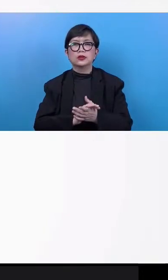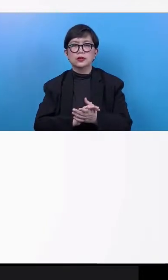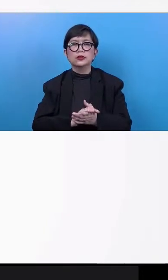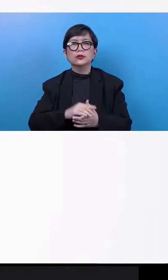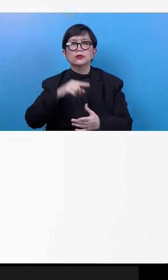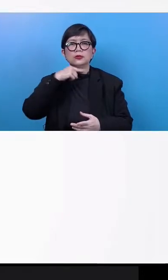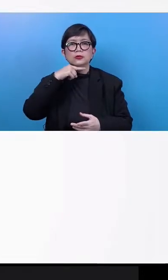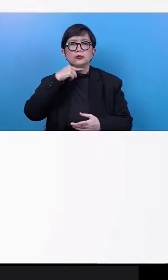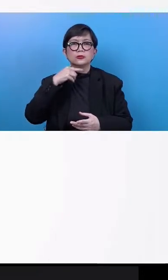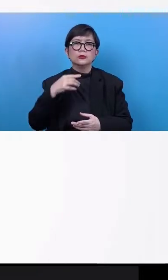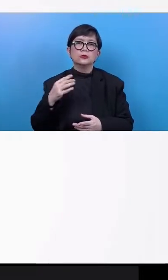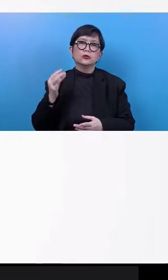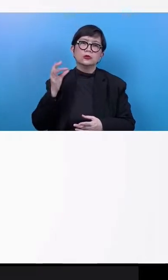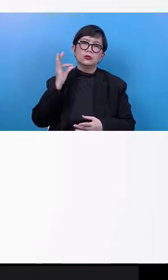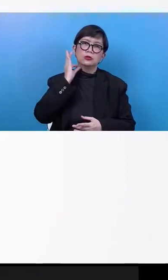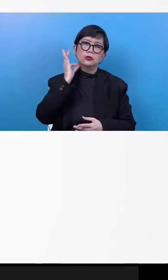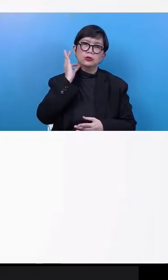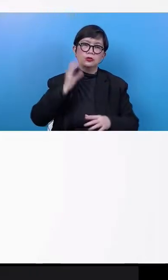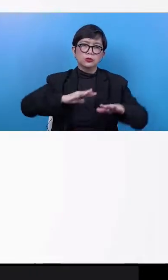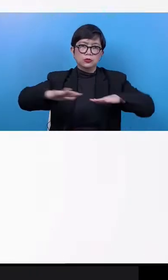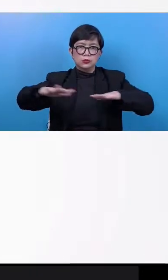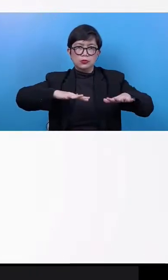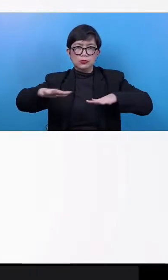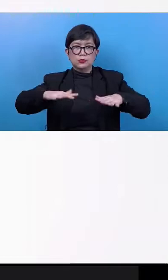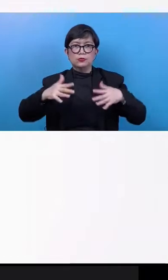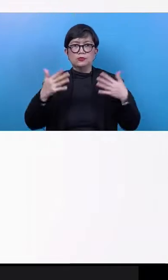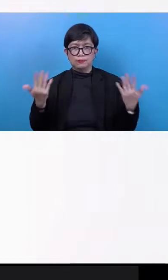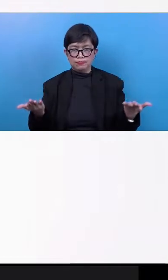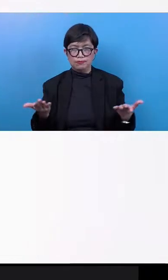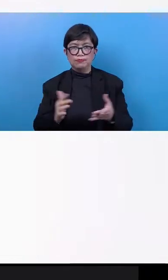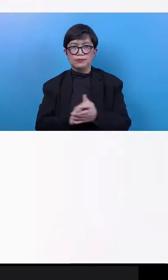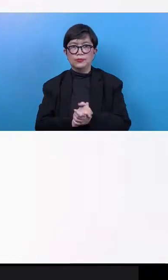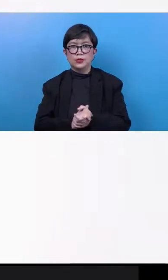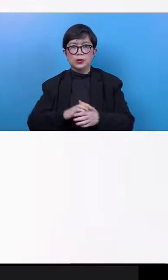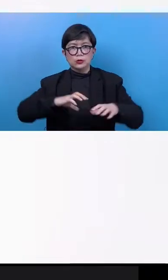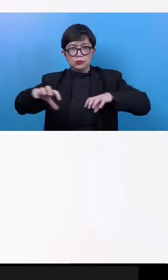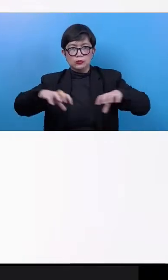this ACRF. Thank you very much. Mr. Nyambe, 30 seconds.